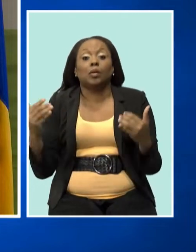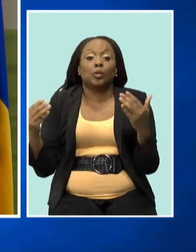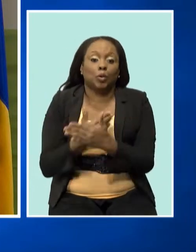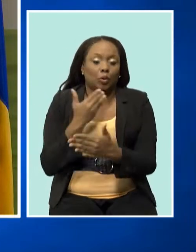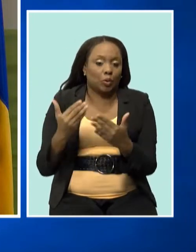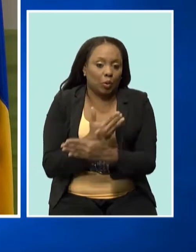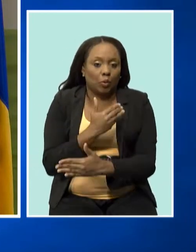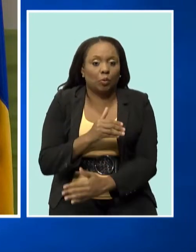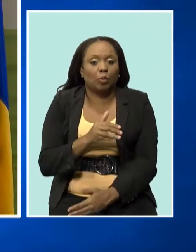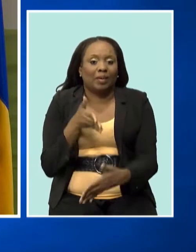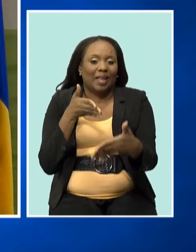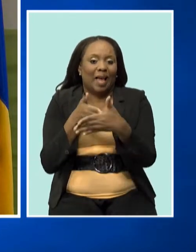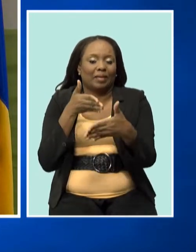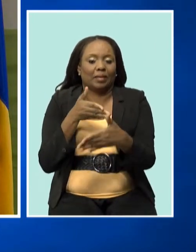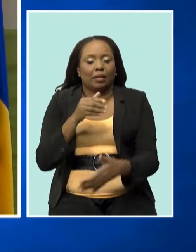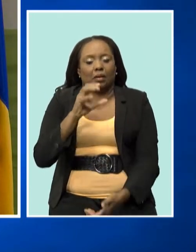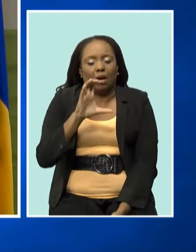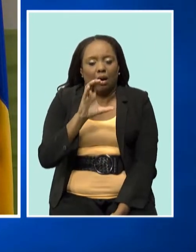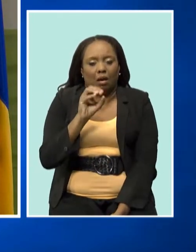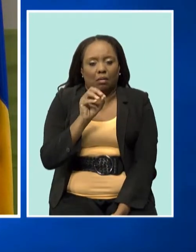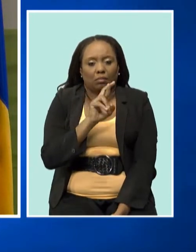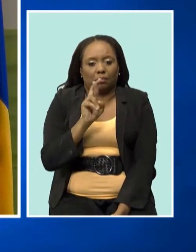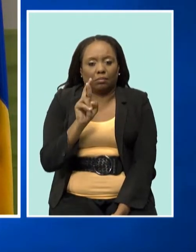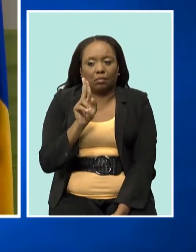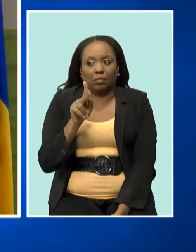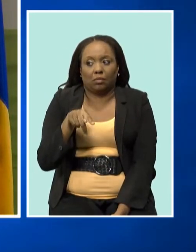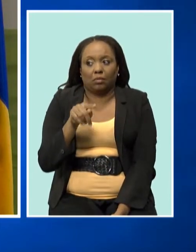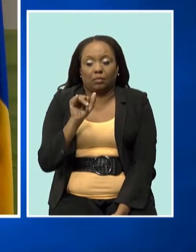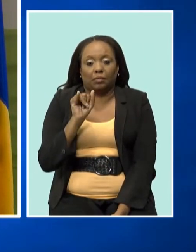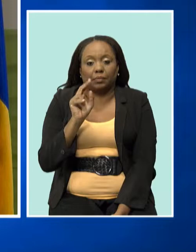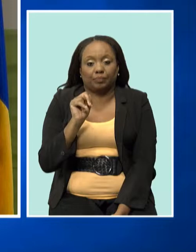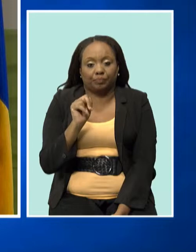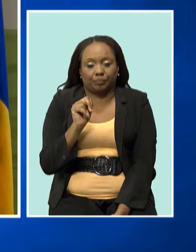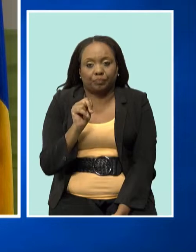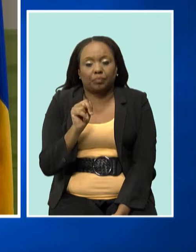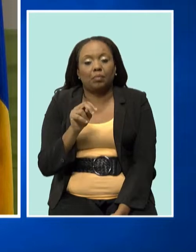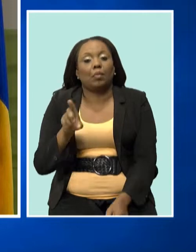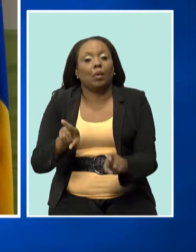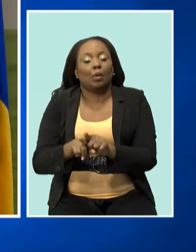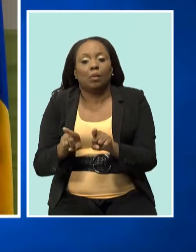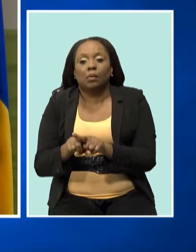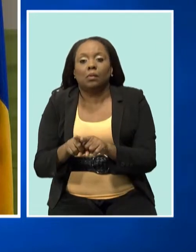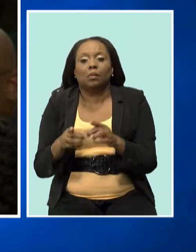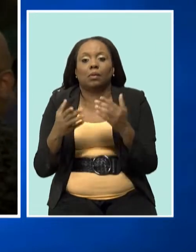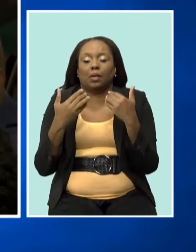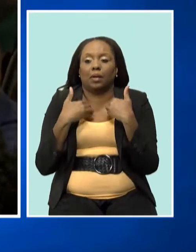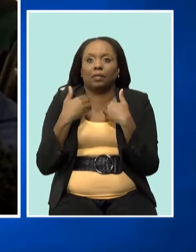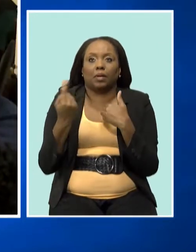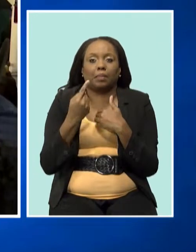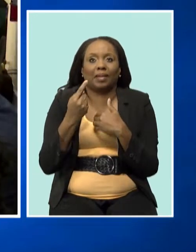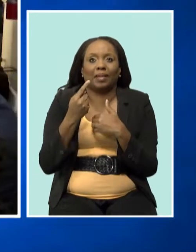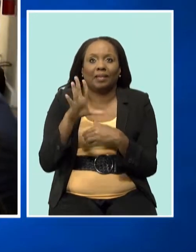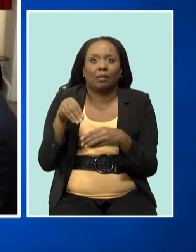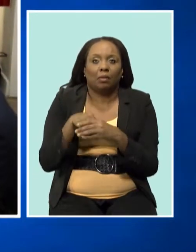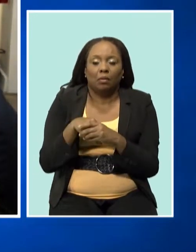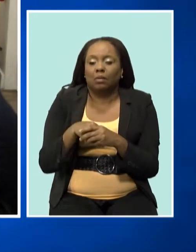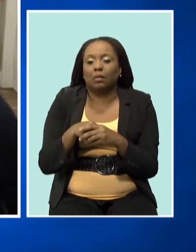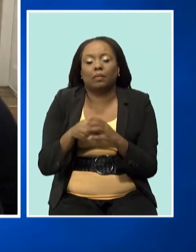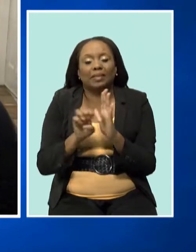taken, he revealed it sees a return of the integrity in public life legislation, which was previously defeated in the Senate.